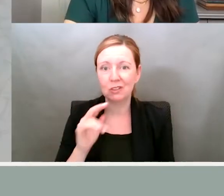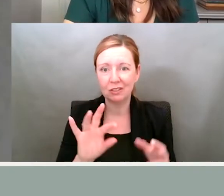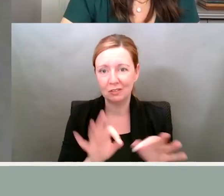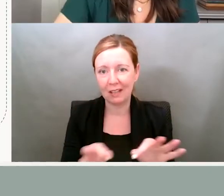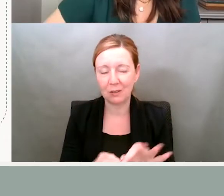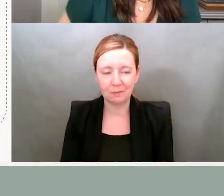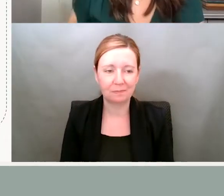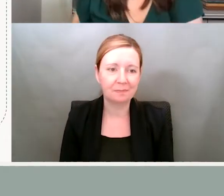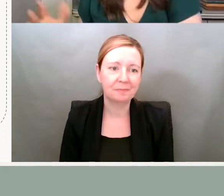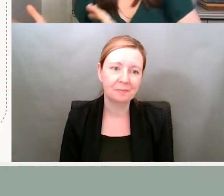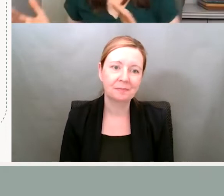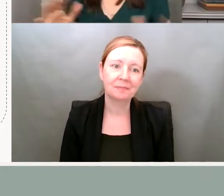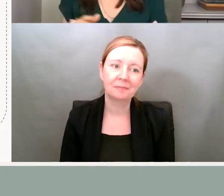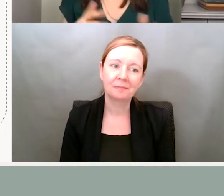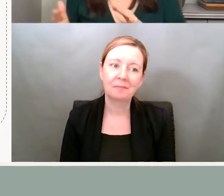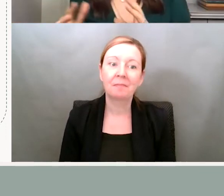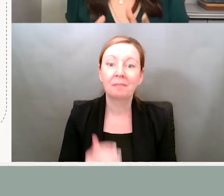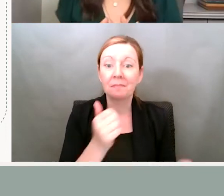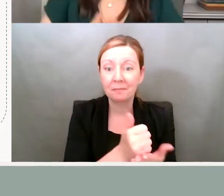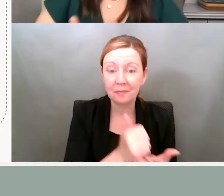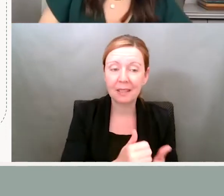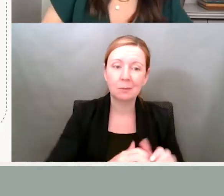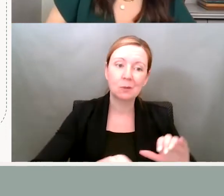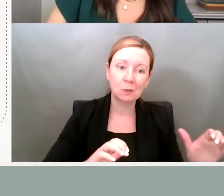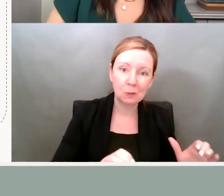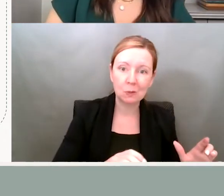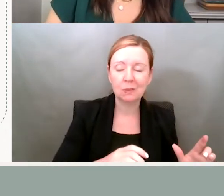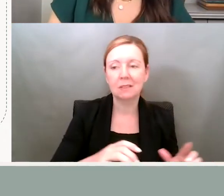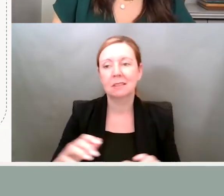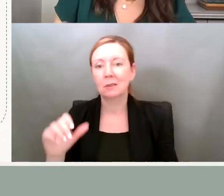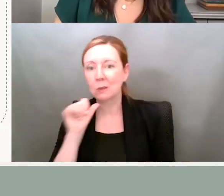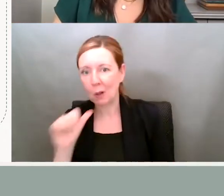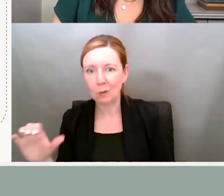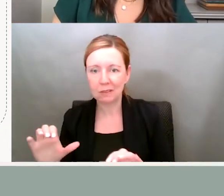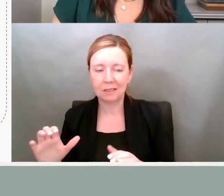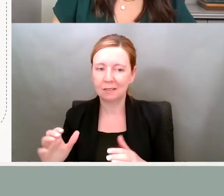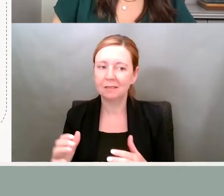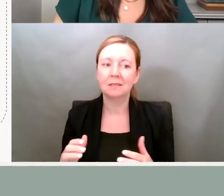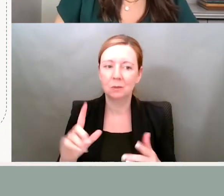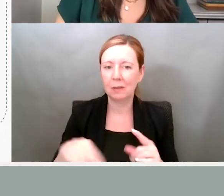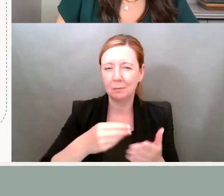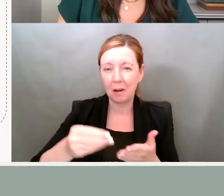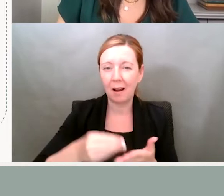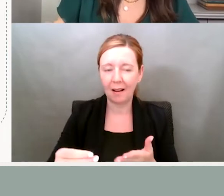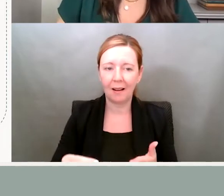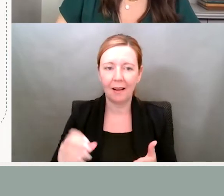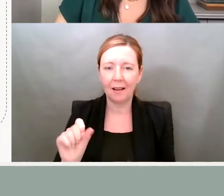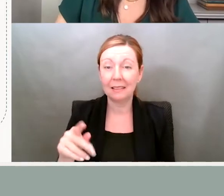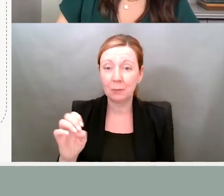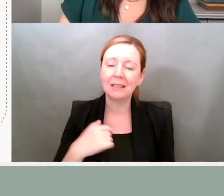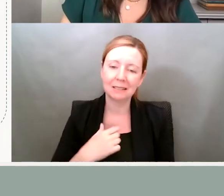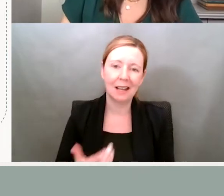value. Some tips, do's and don'ts when it comes to buying your spices. I do recommend